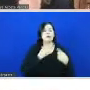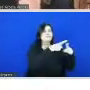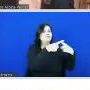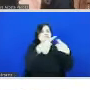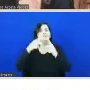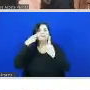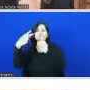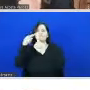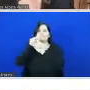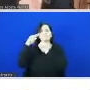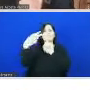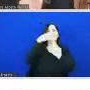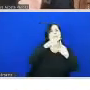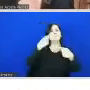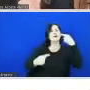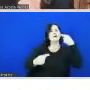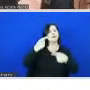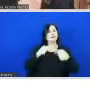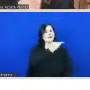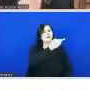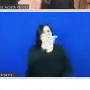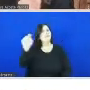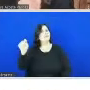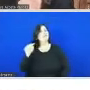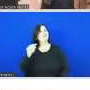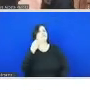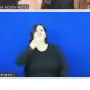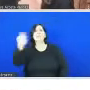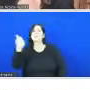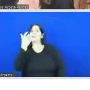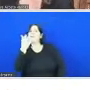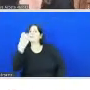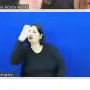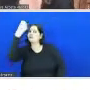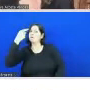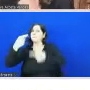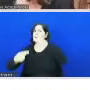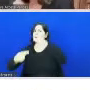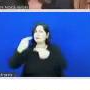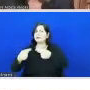feminist policy processes in both their national and foreign policy. Thank you.